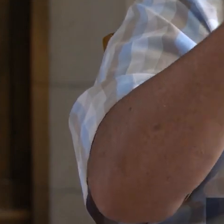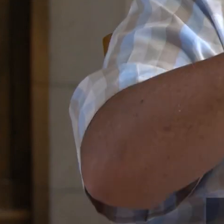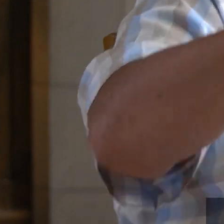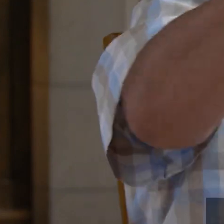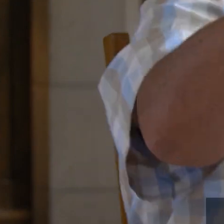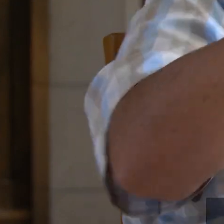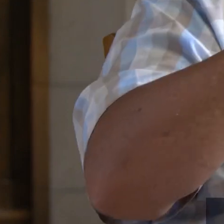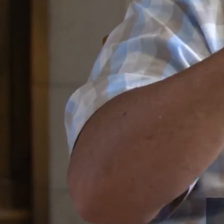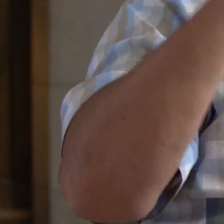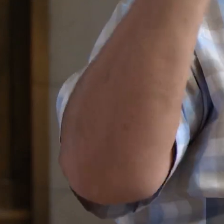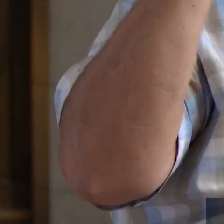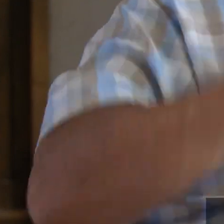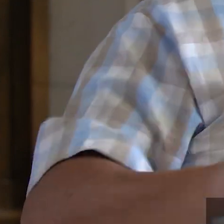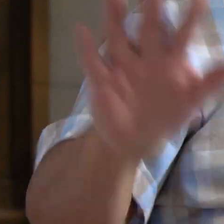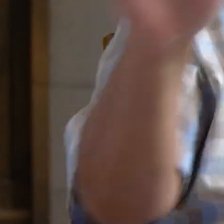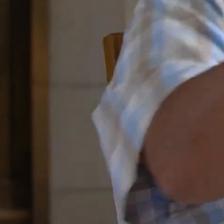air.